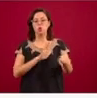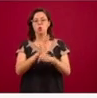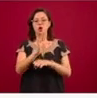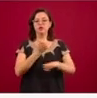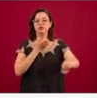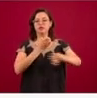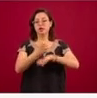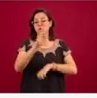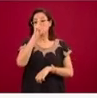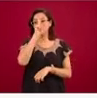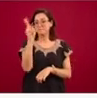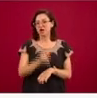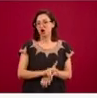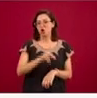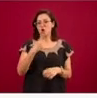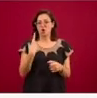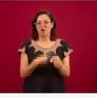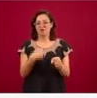Here we can take a look at